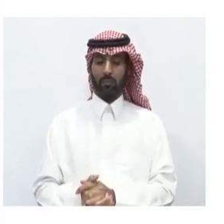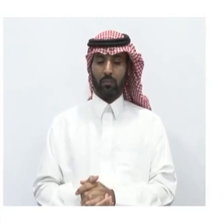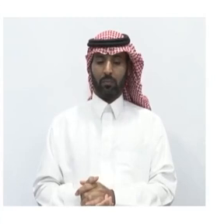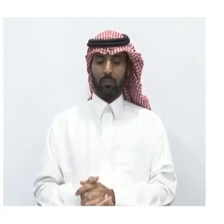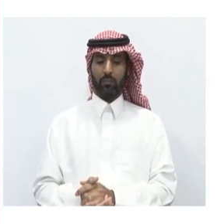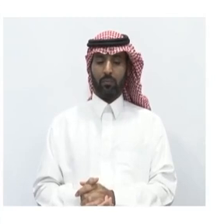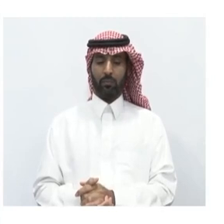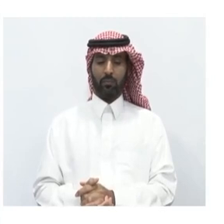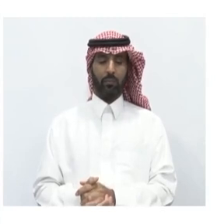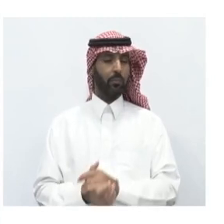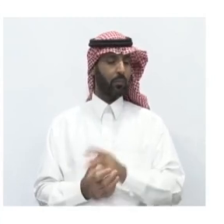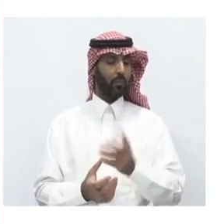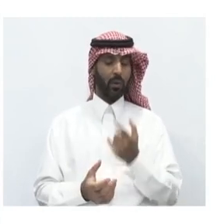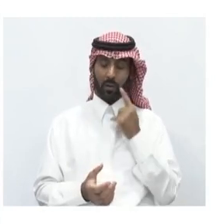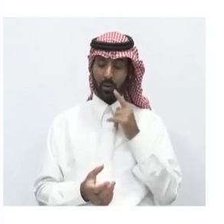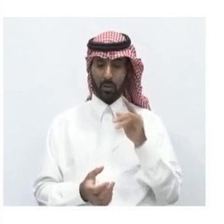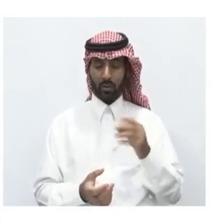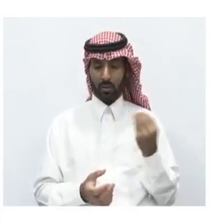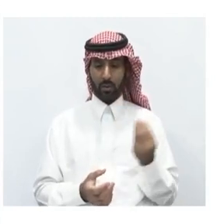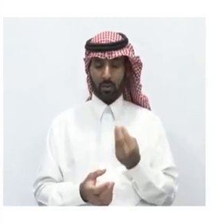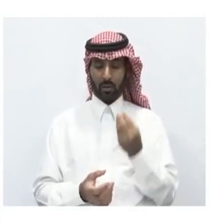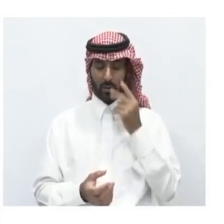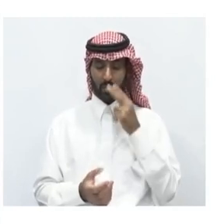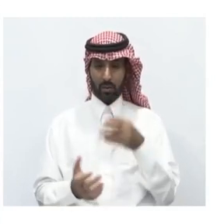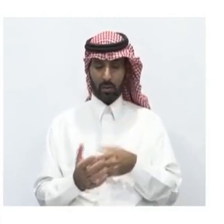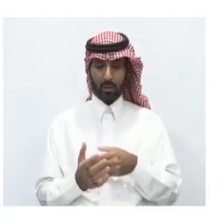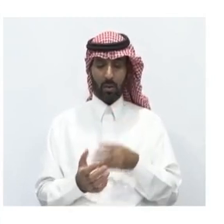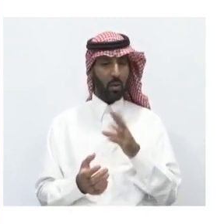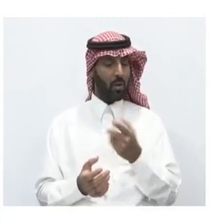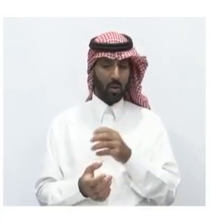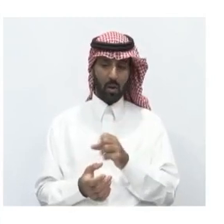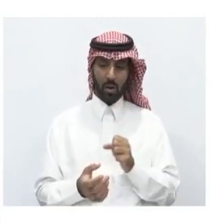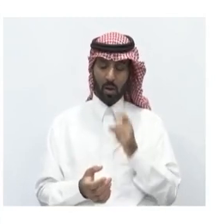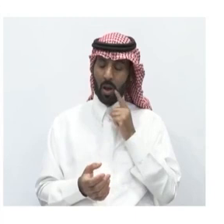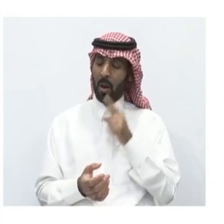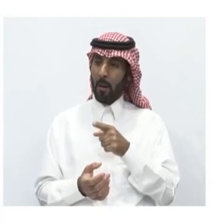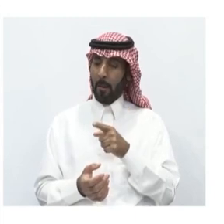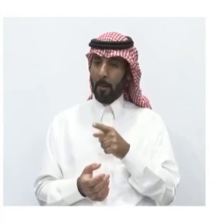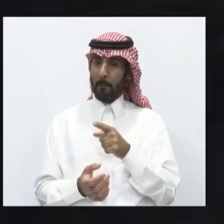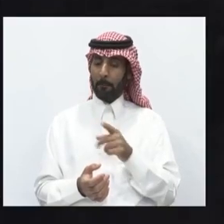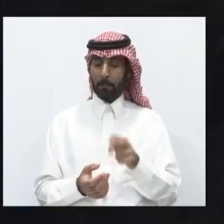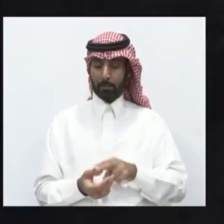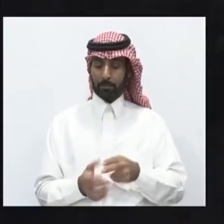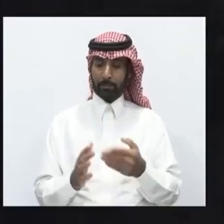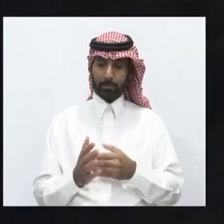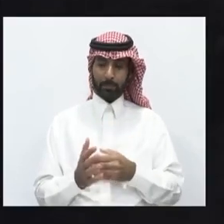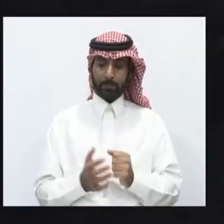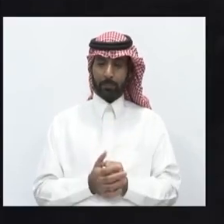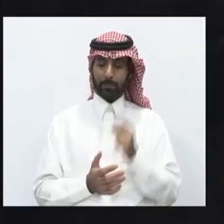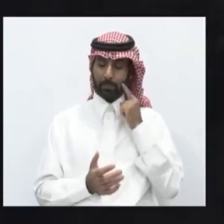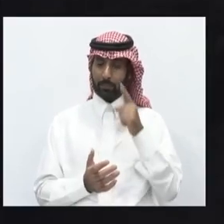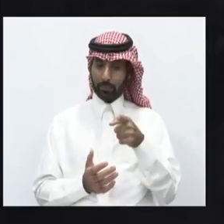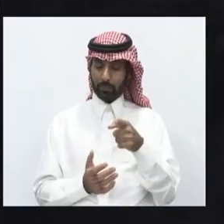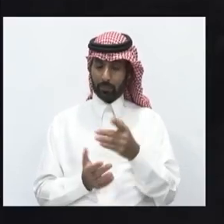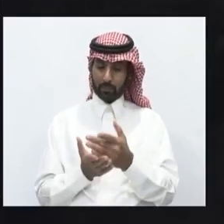the airline. How does the passenger end up getting what he wants? So at the end, we know that